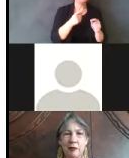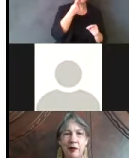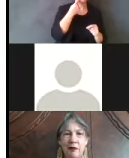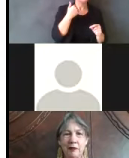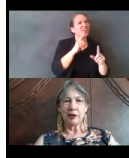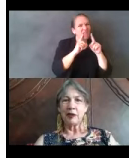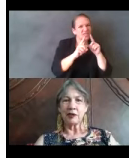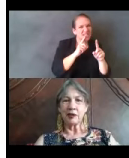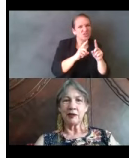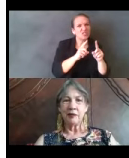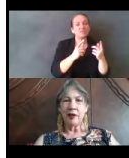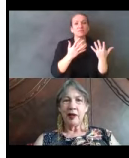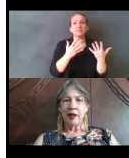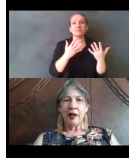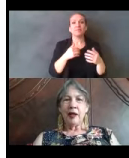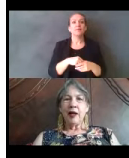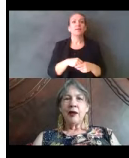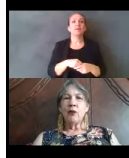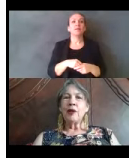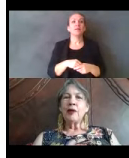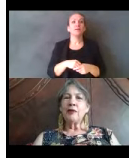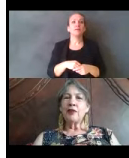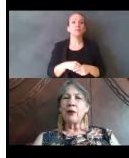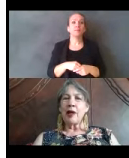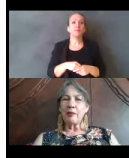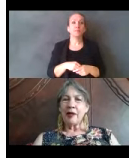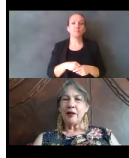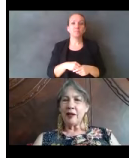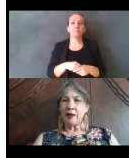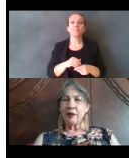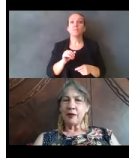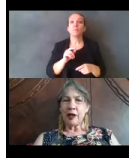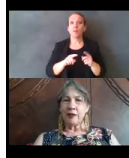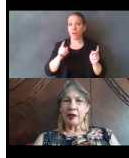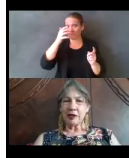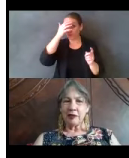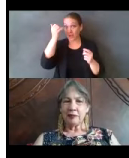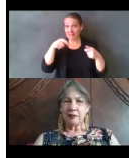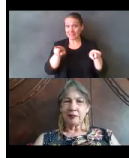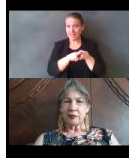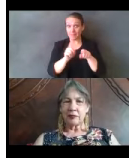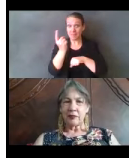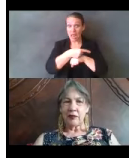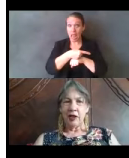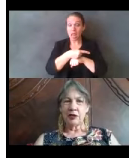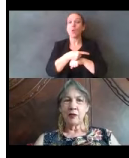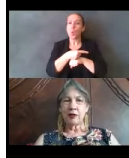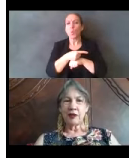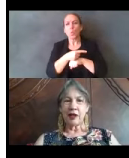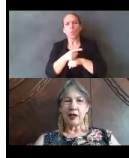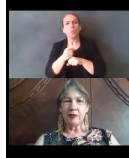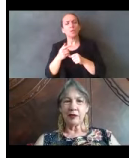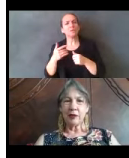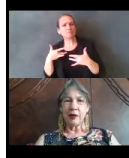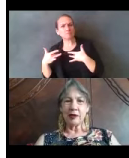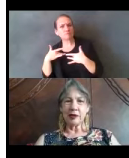events from some months ago. When you forget what happened that day, then you wonder about dementia. It's normal to